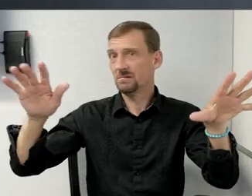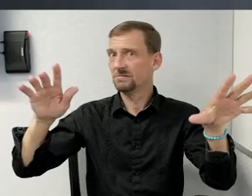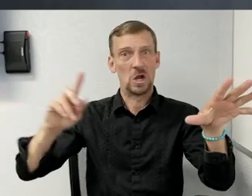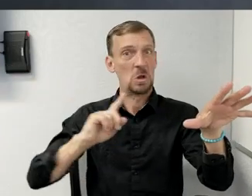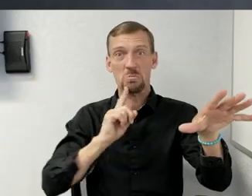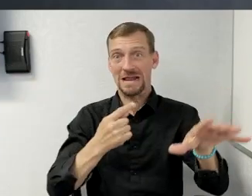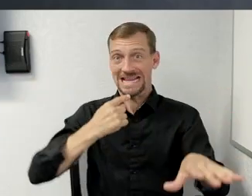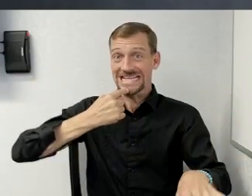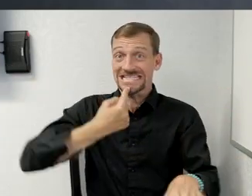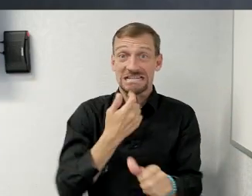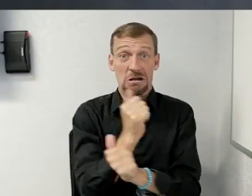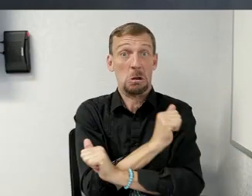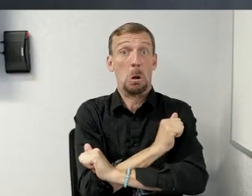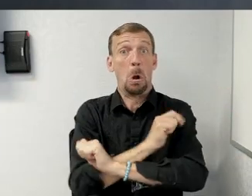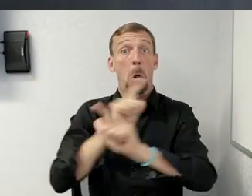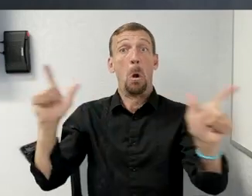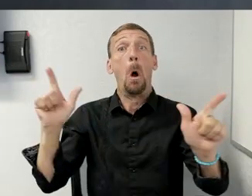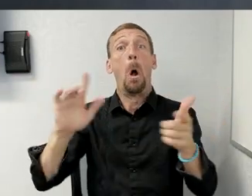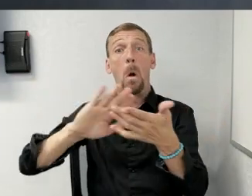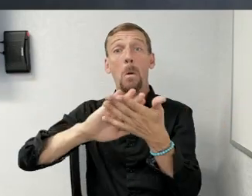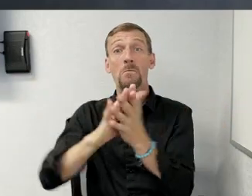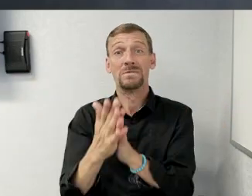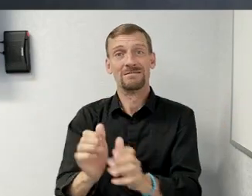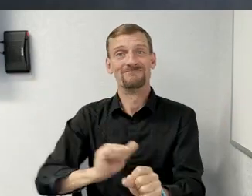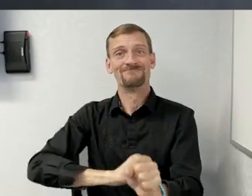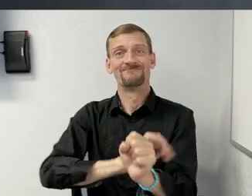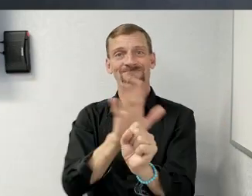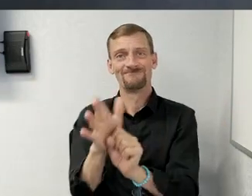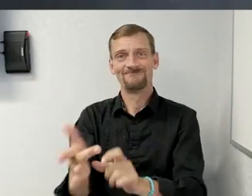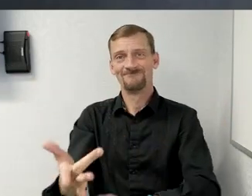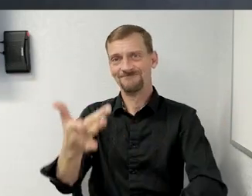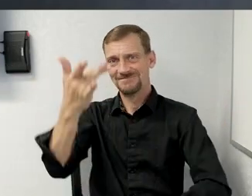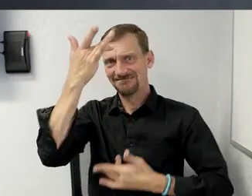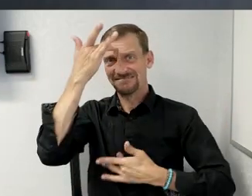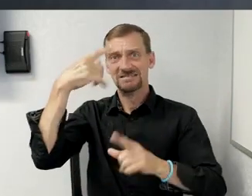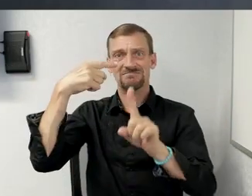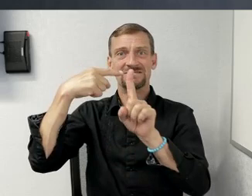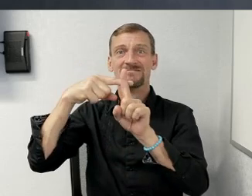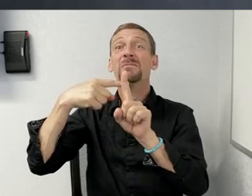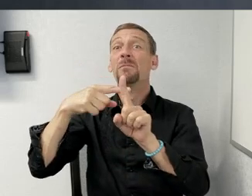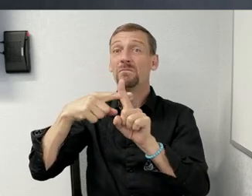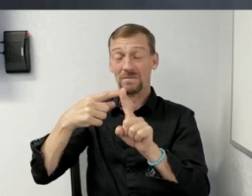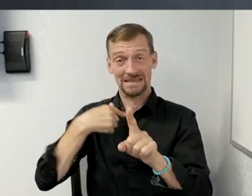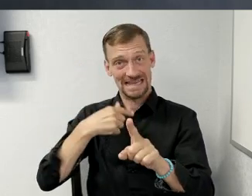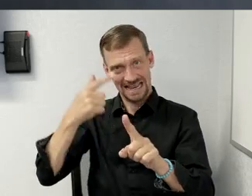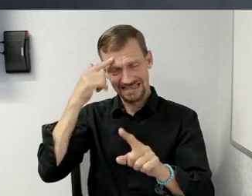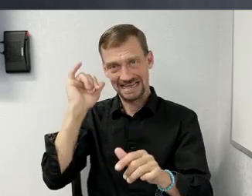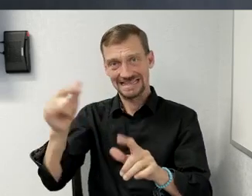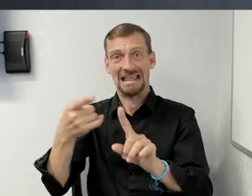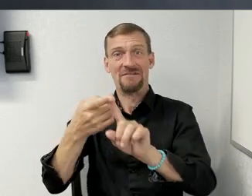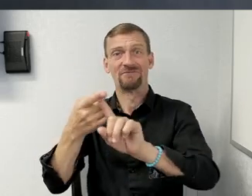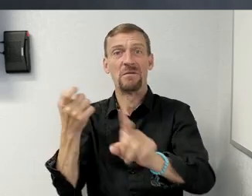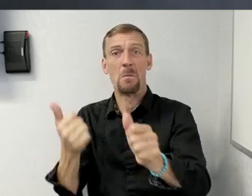them became infected, and I think they are accountable for the greatest number of nursing home deaths.